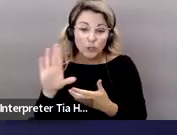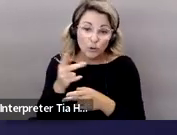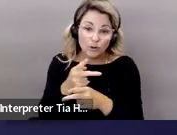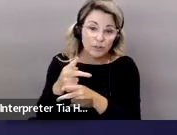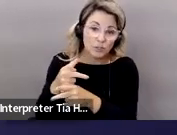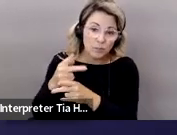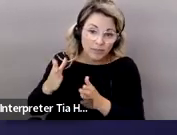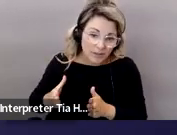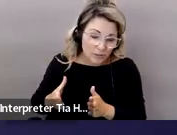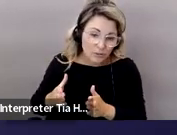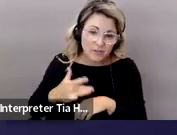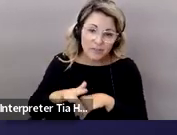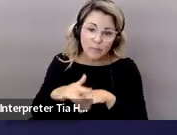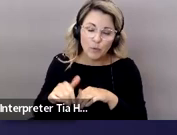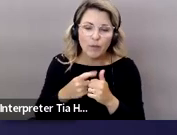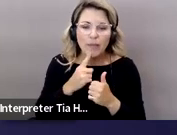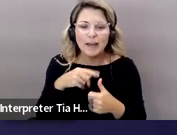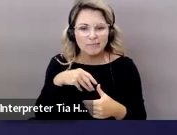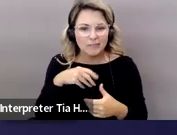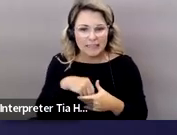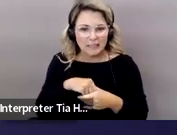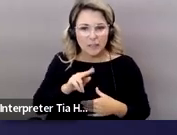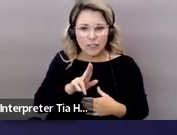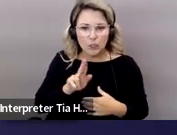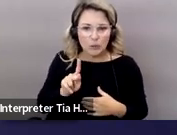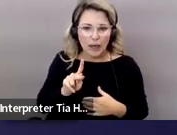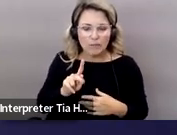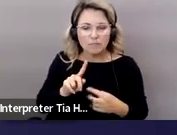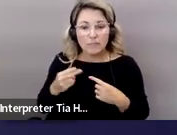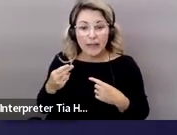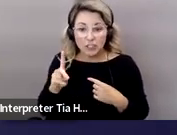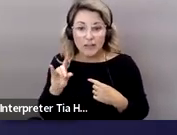available as well. That's internal to UK, to HDI.